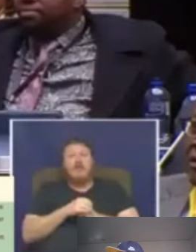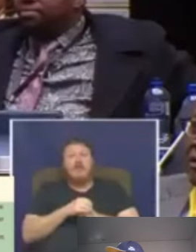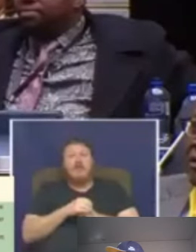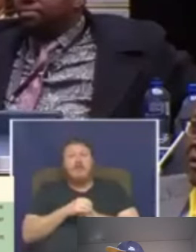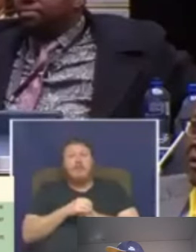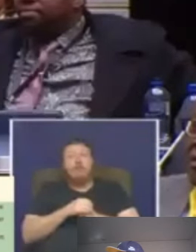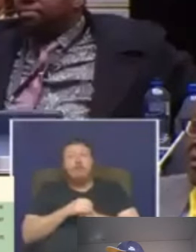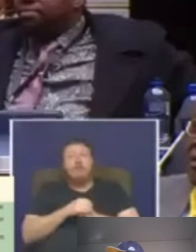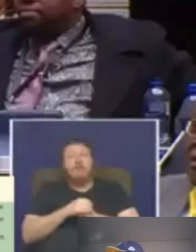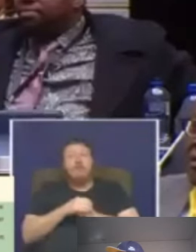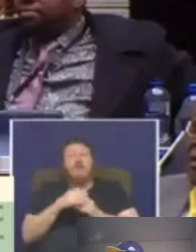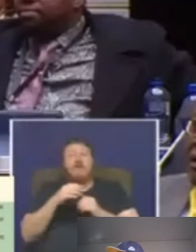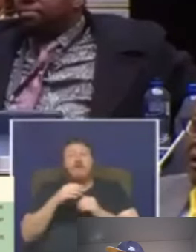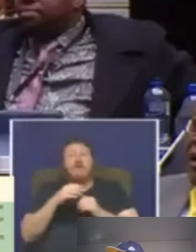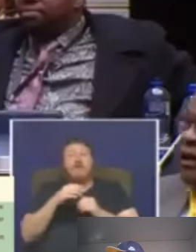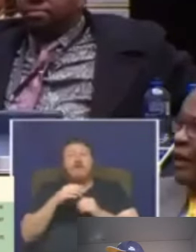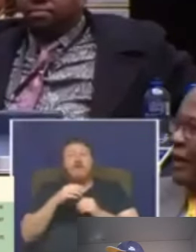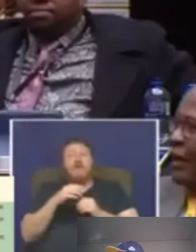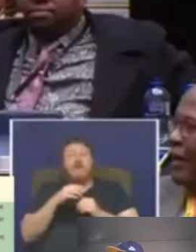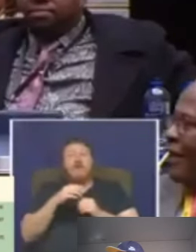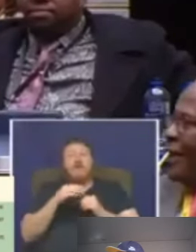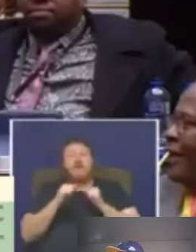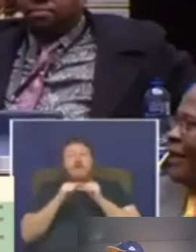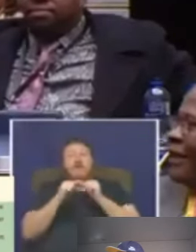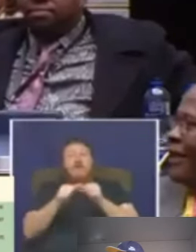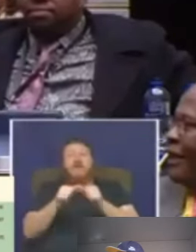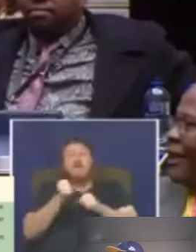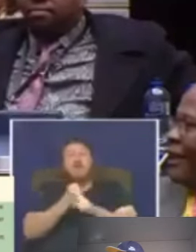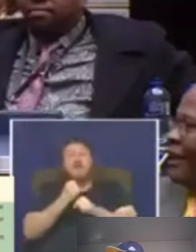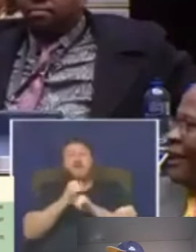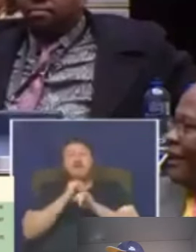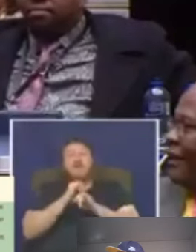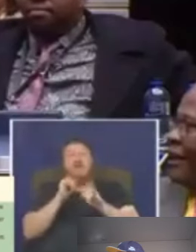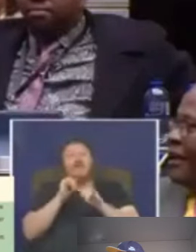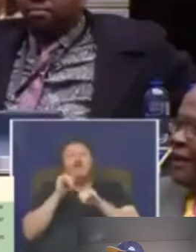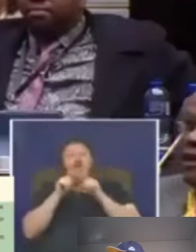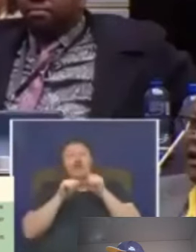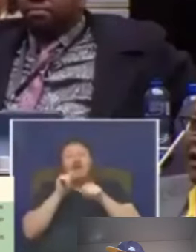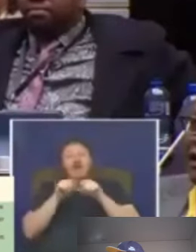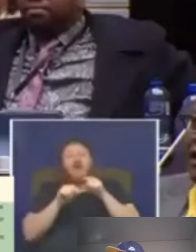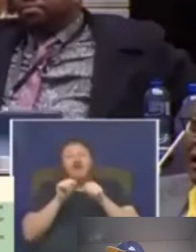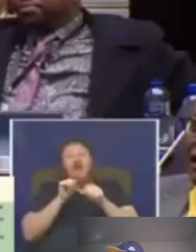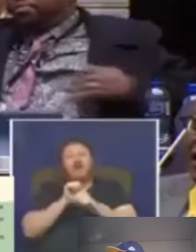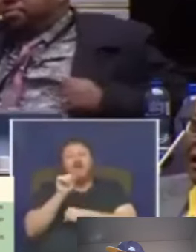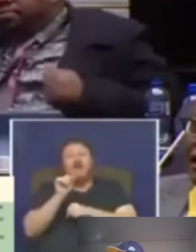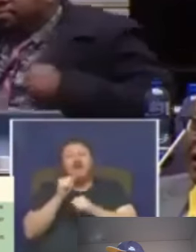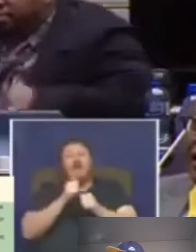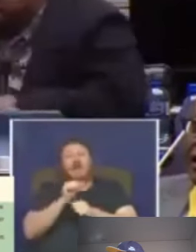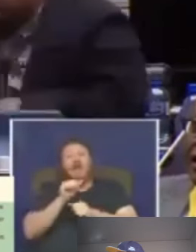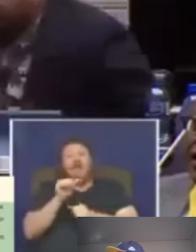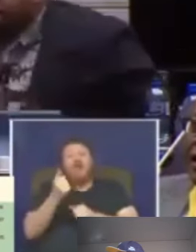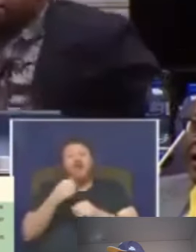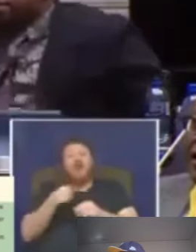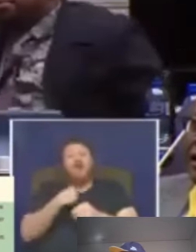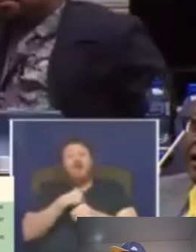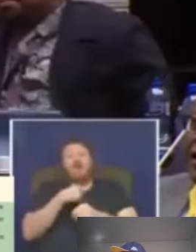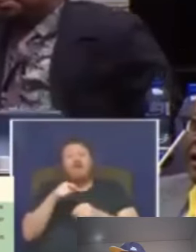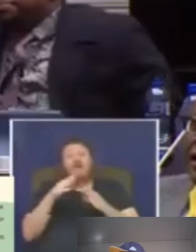descendant of Jan van Riebeeck. No. It persists in making serious allegations against other members of this